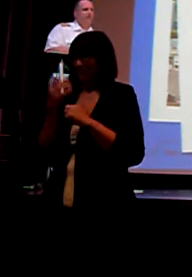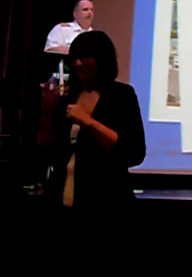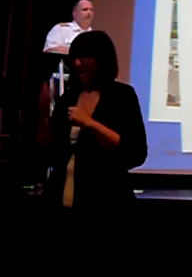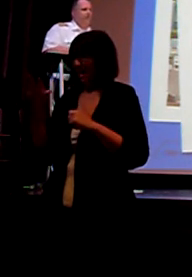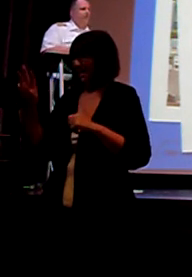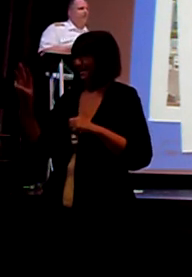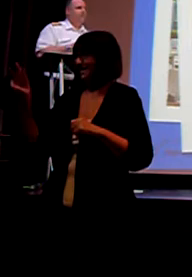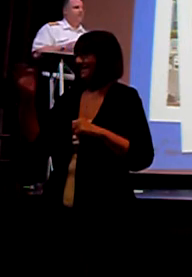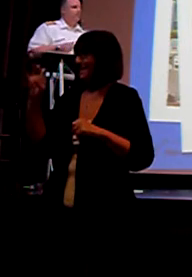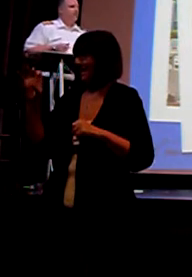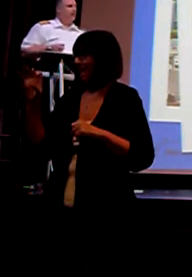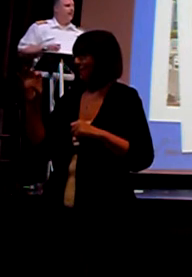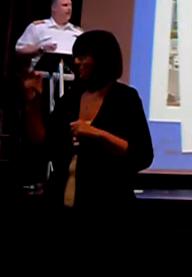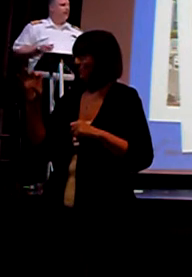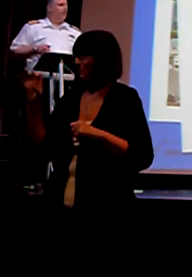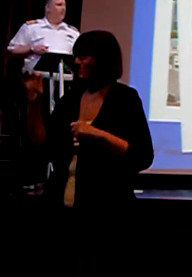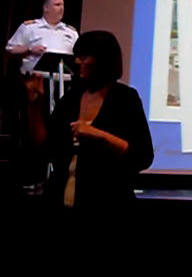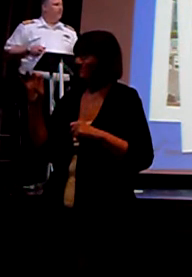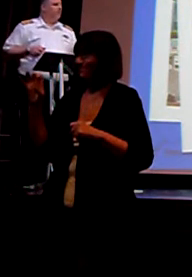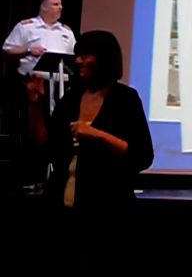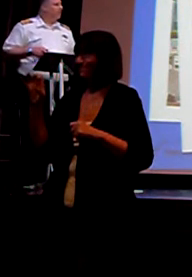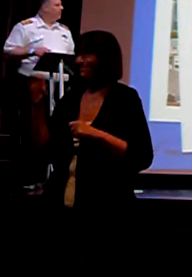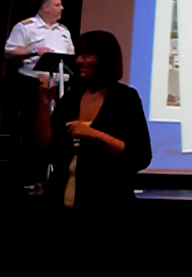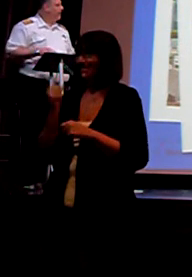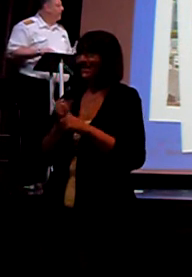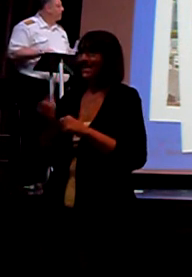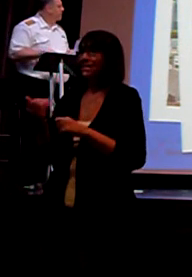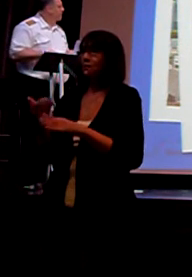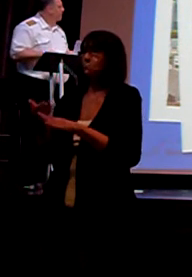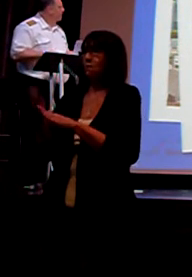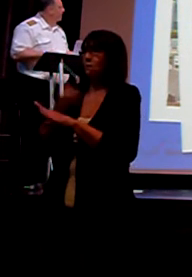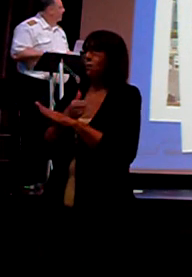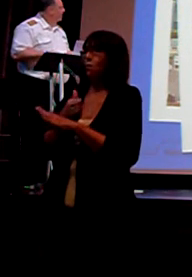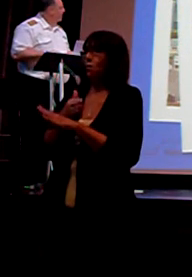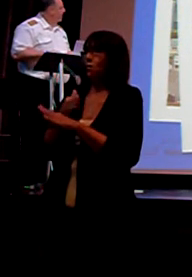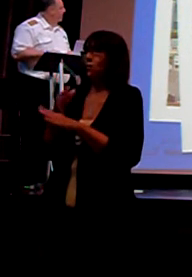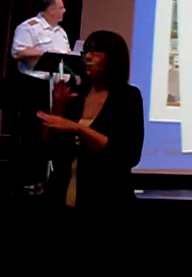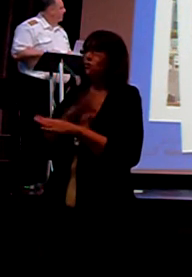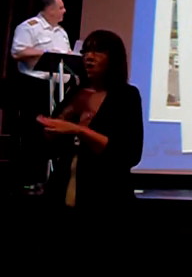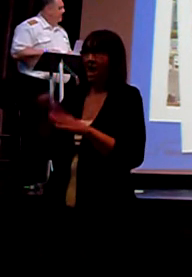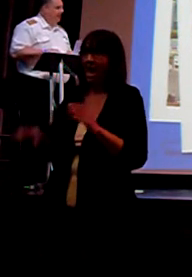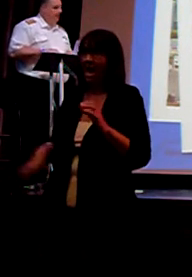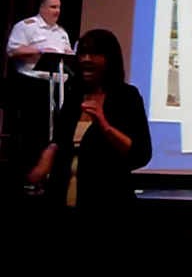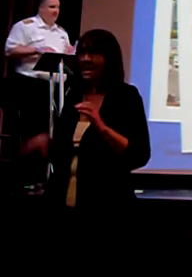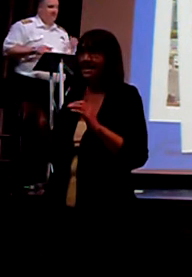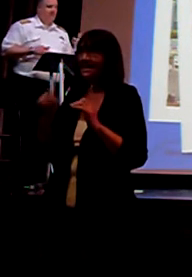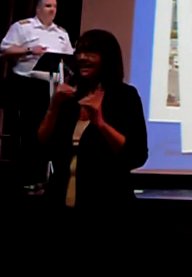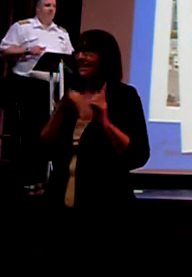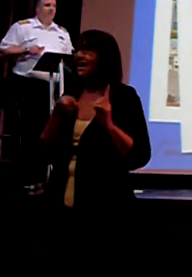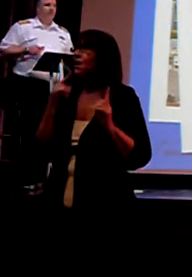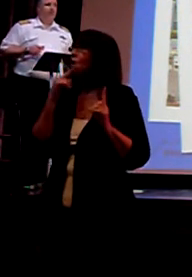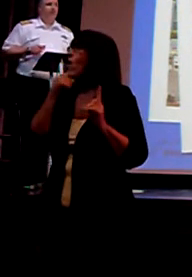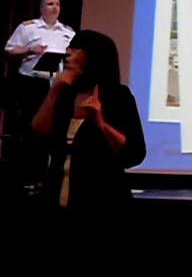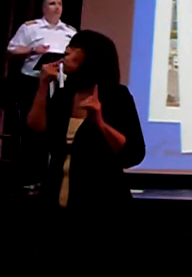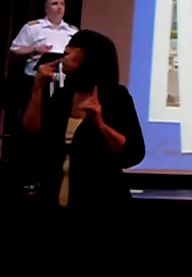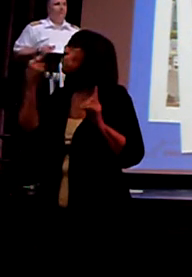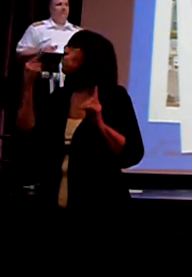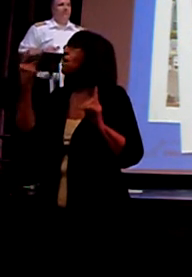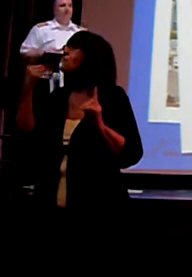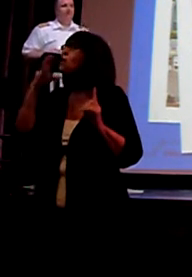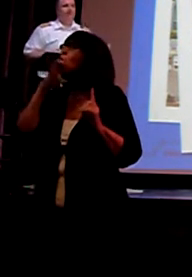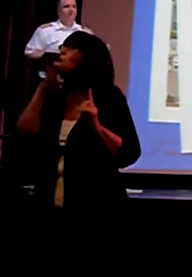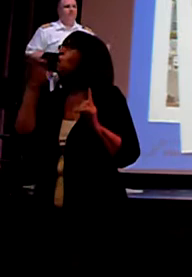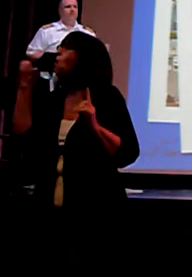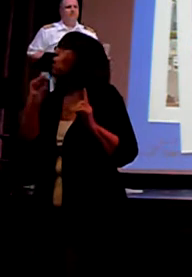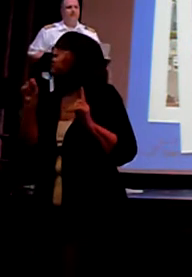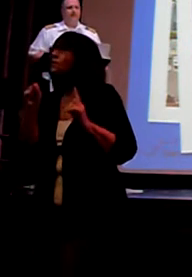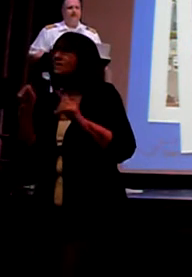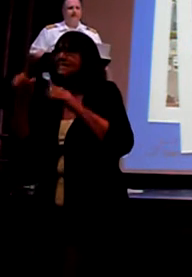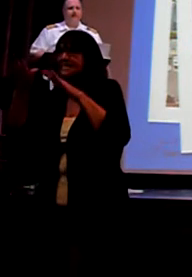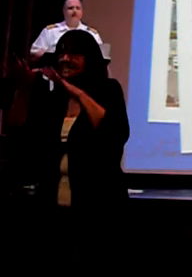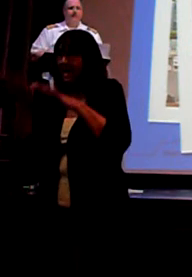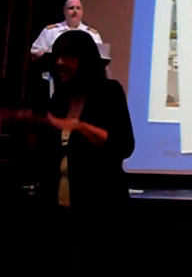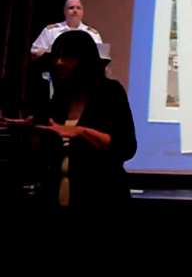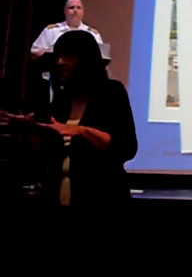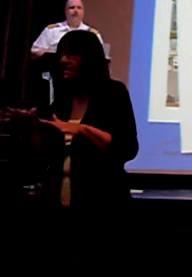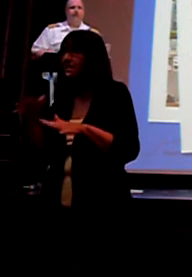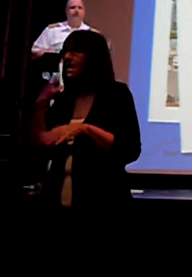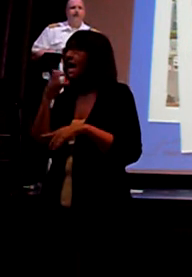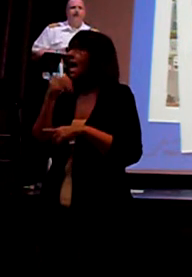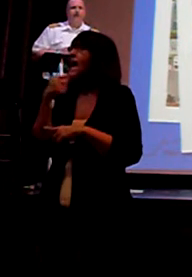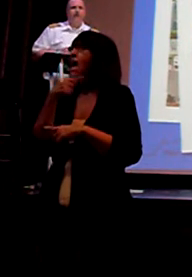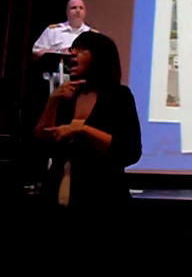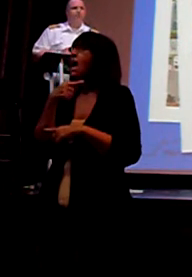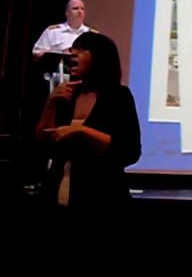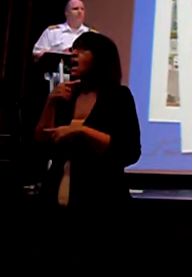600 years before Christ. And as I said, it's one of the oldest settlements, and it has